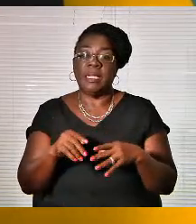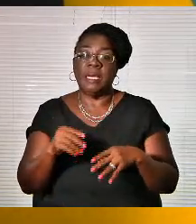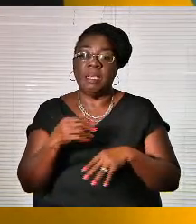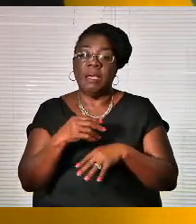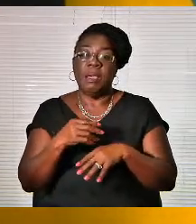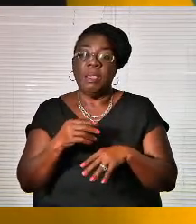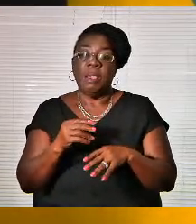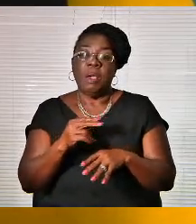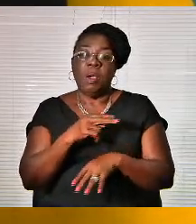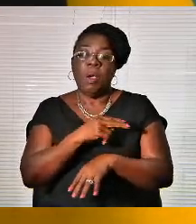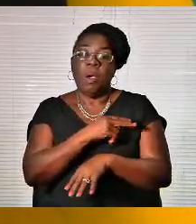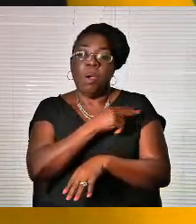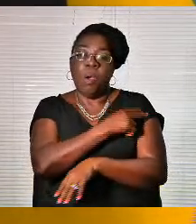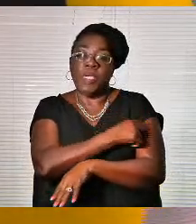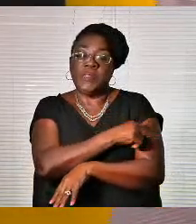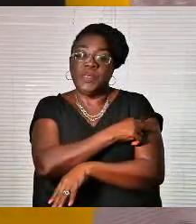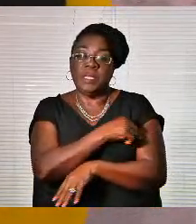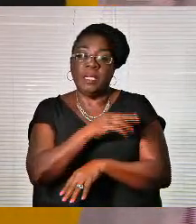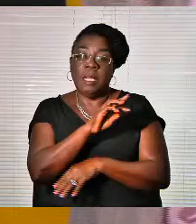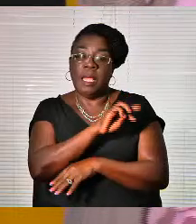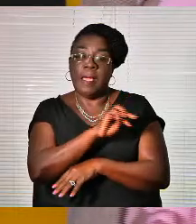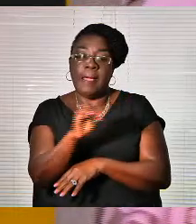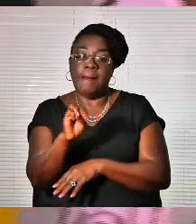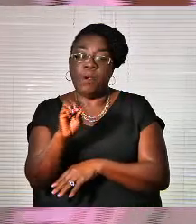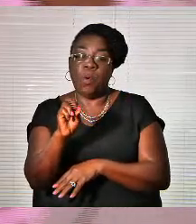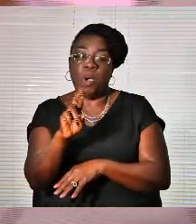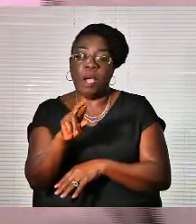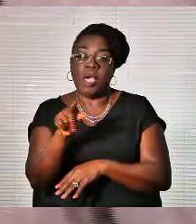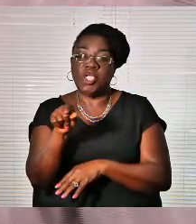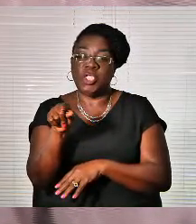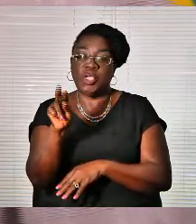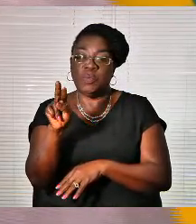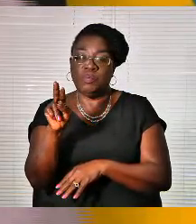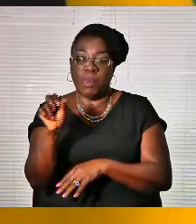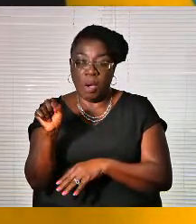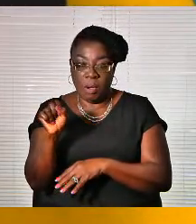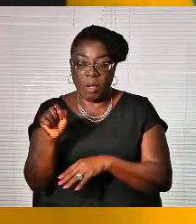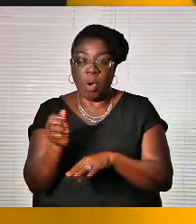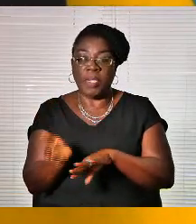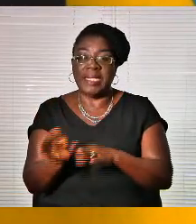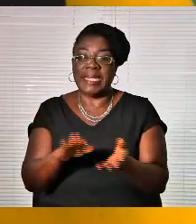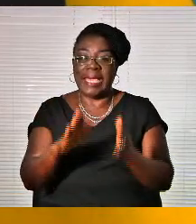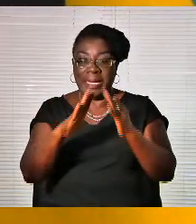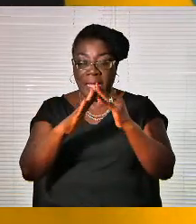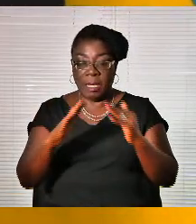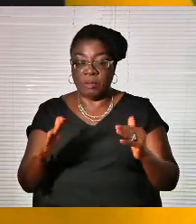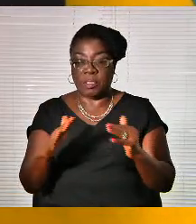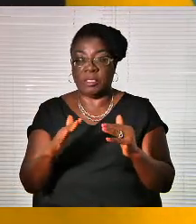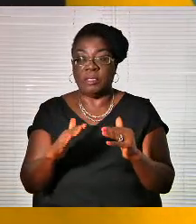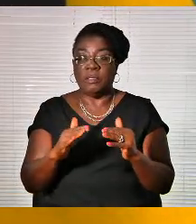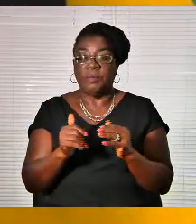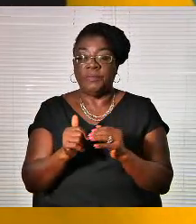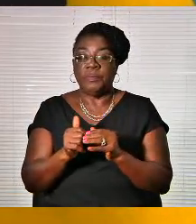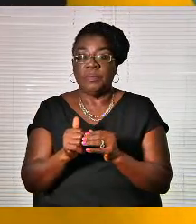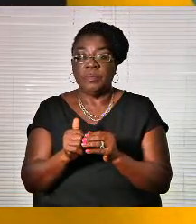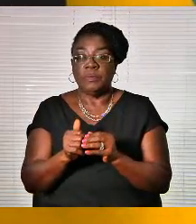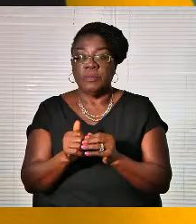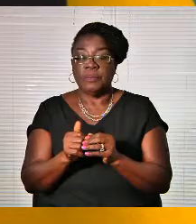fees? And if they don't pay these fees, what is government going to do legally? You know, I mean, can you necessarily kick the dead out of the